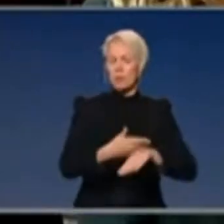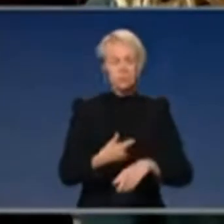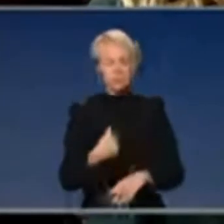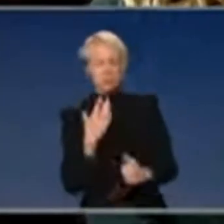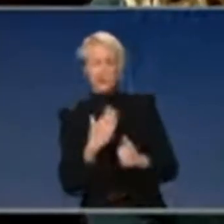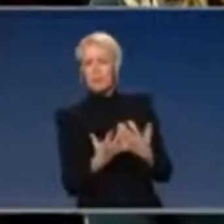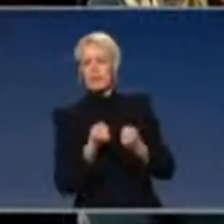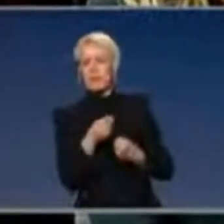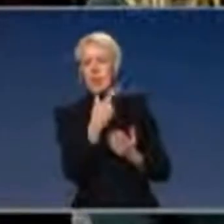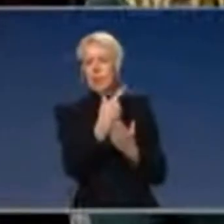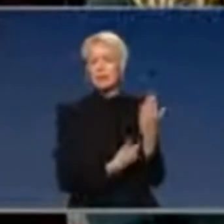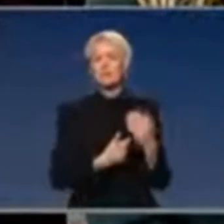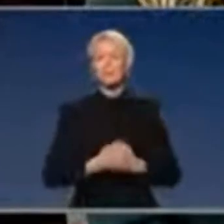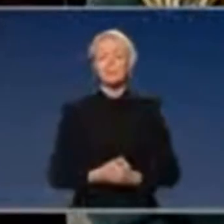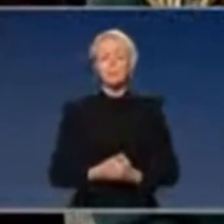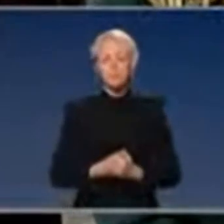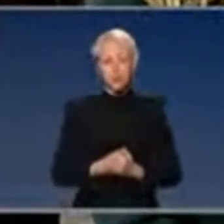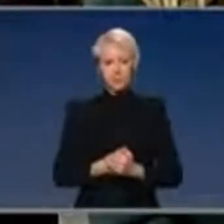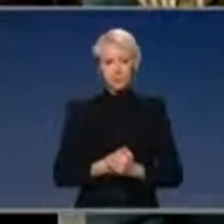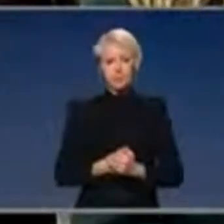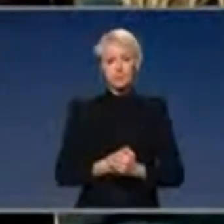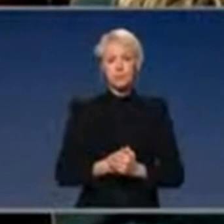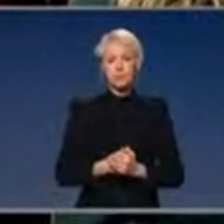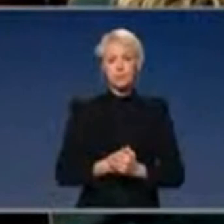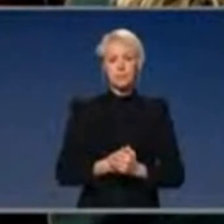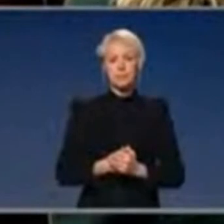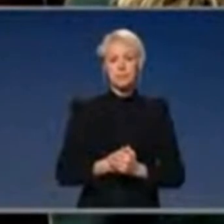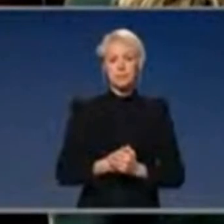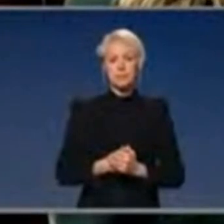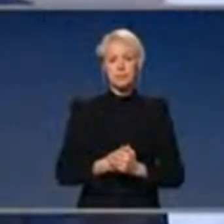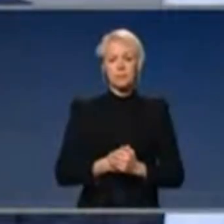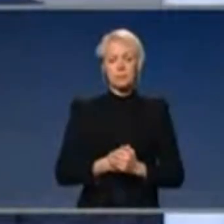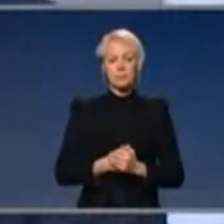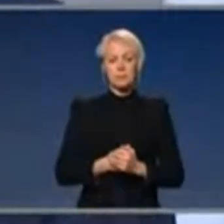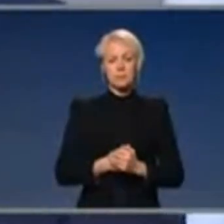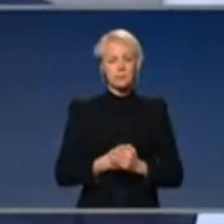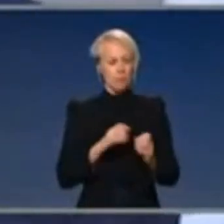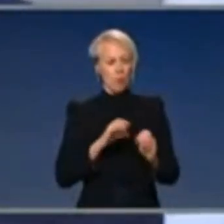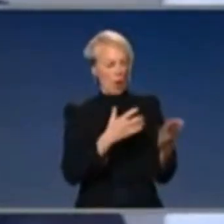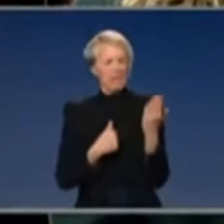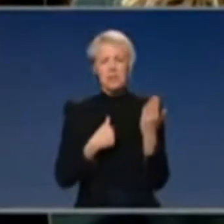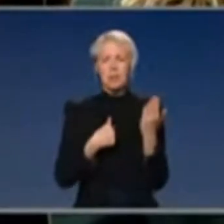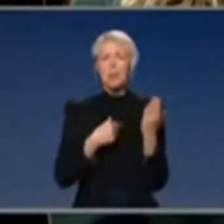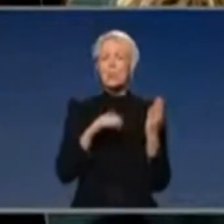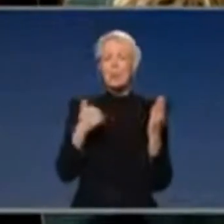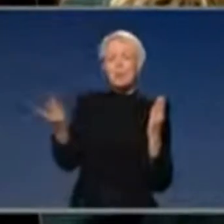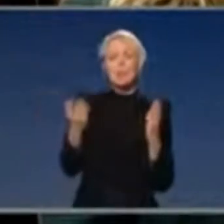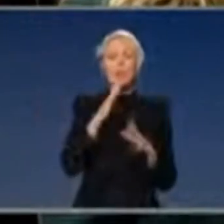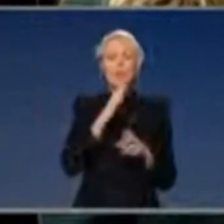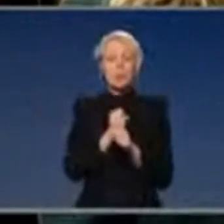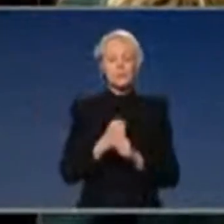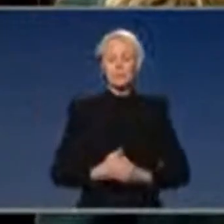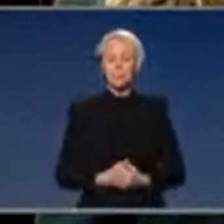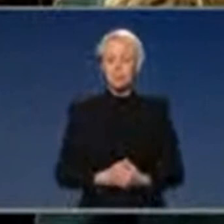The Victorian situation is obviously... The Commonwealth, by the way, it was just not a list that was directly provided to me. The Vic